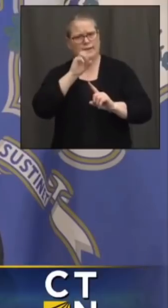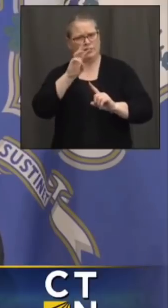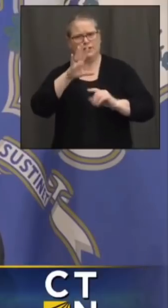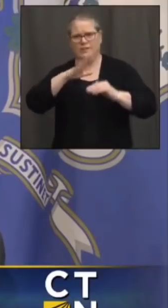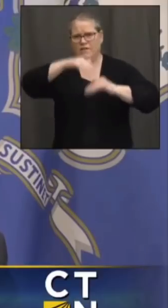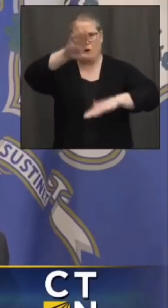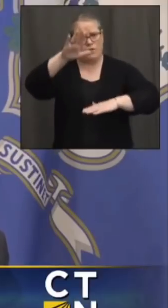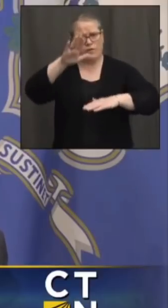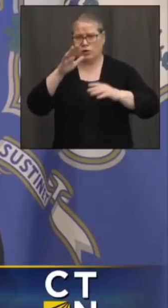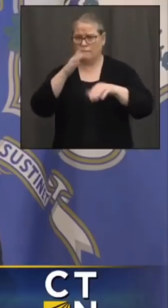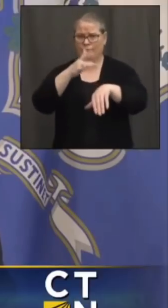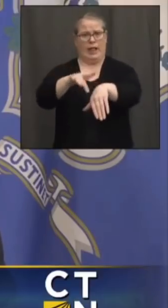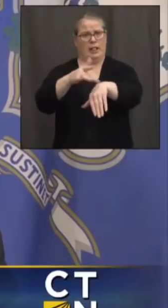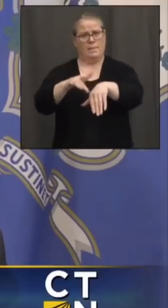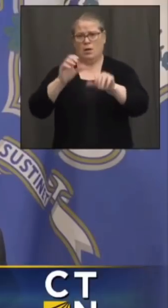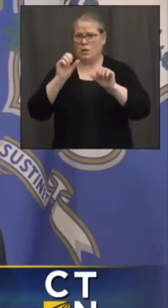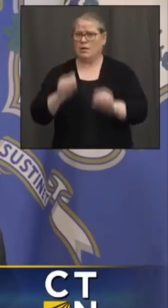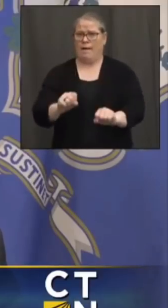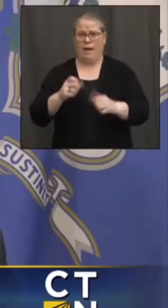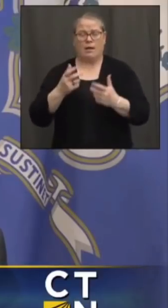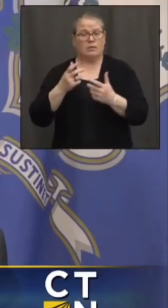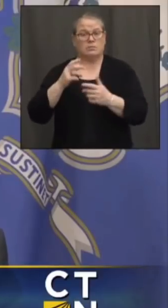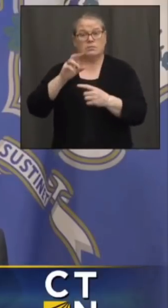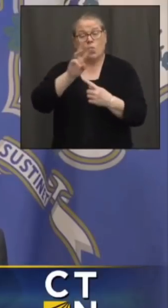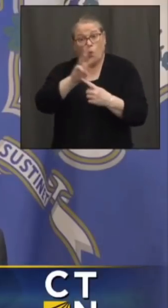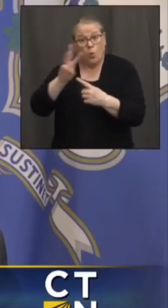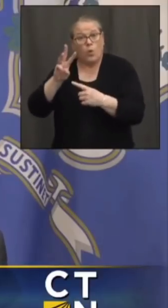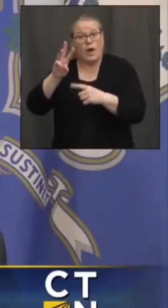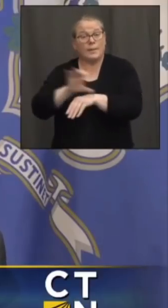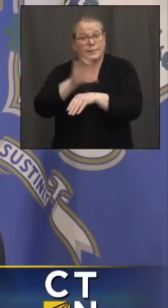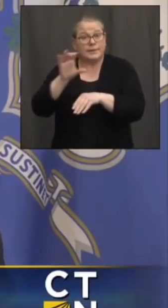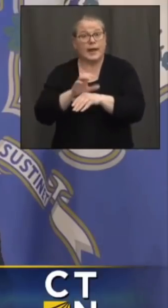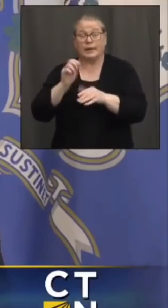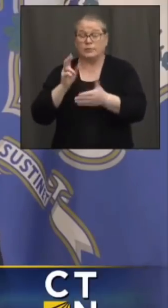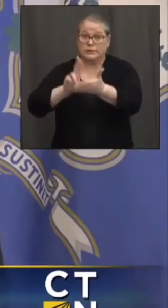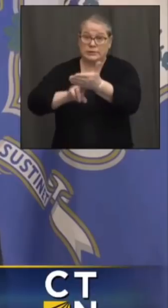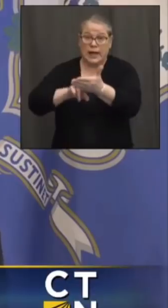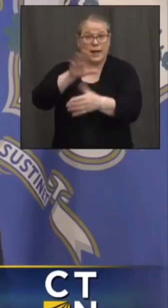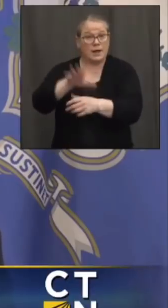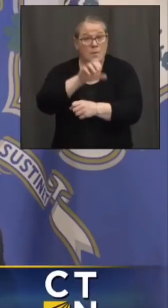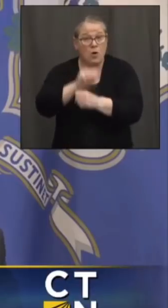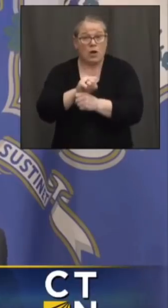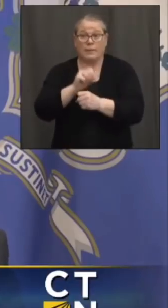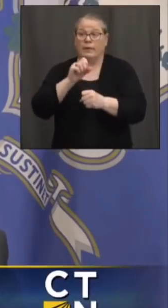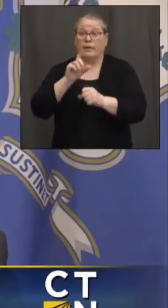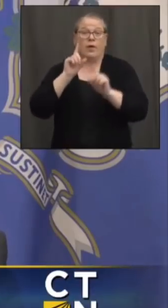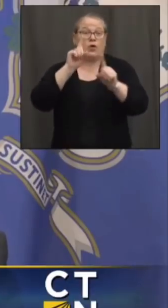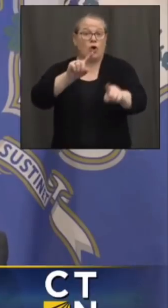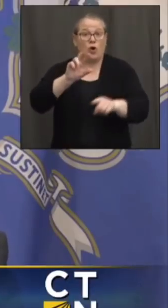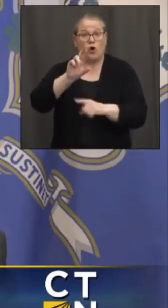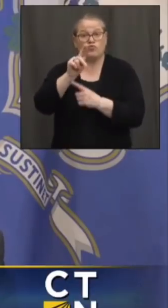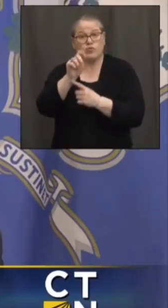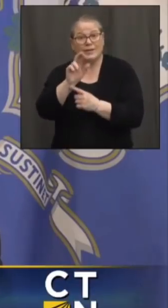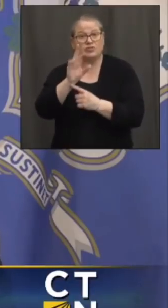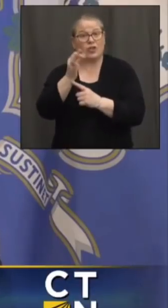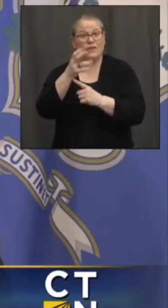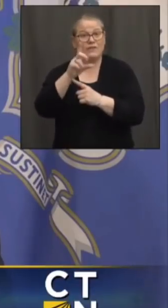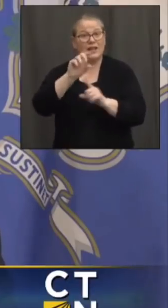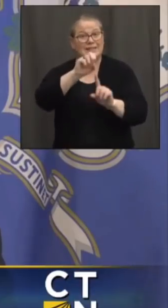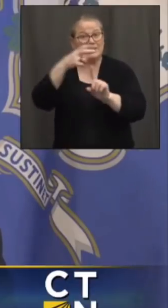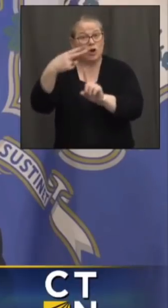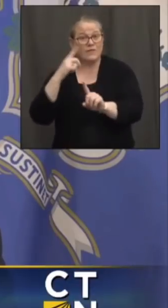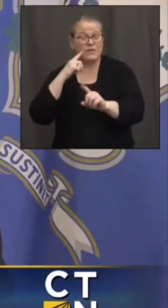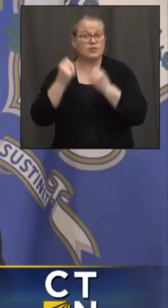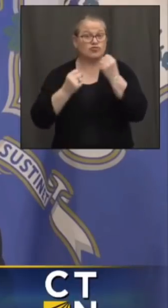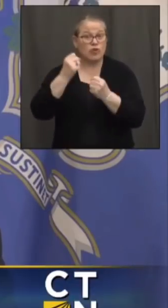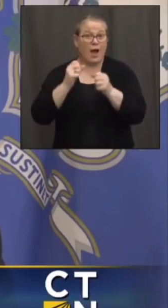and sign on and go through maybe the drive-in through clinic at Rentschler Field, the CVS or Walgreens site. They'll be making